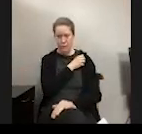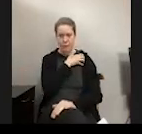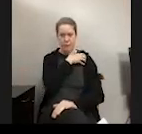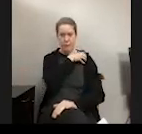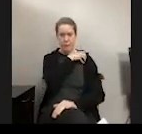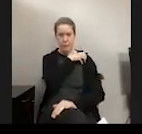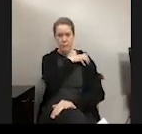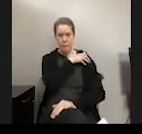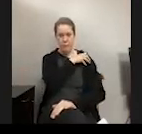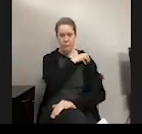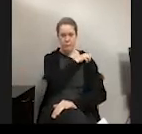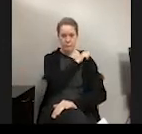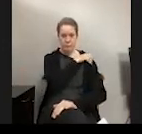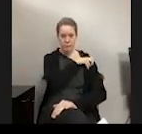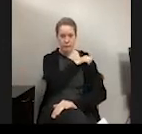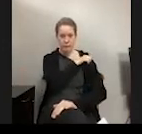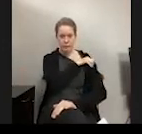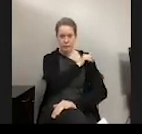Lisa, do you want to start?